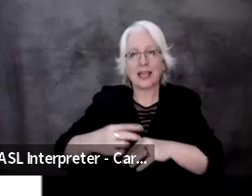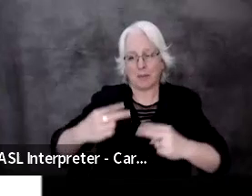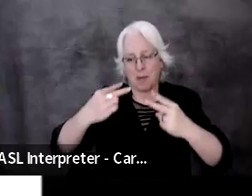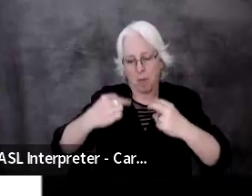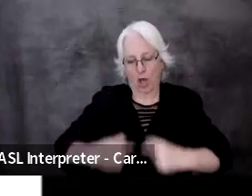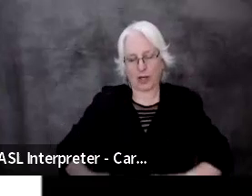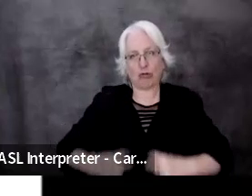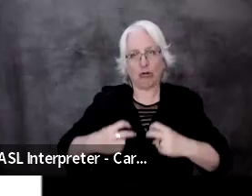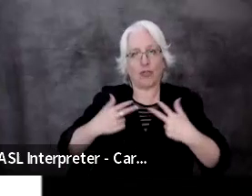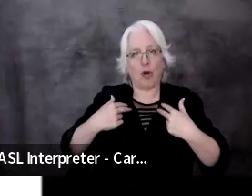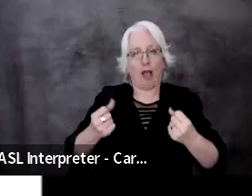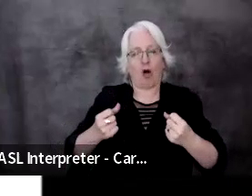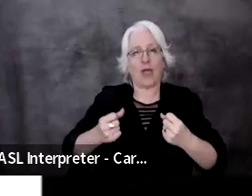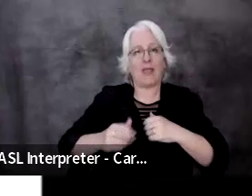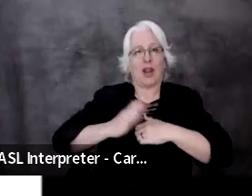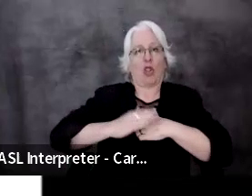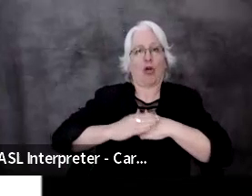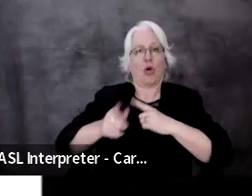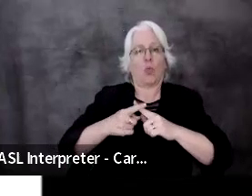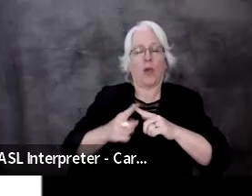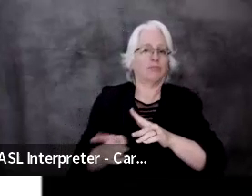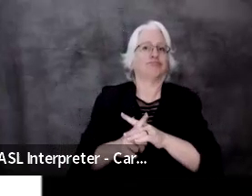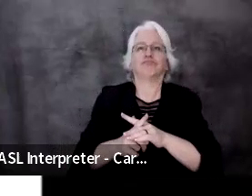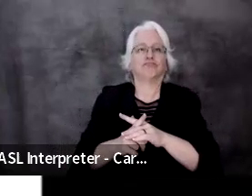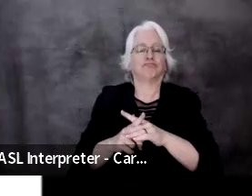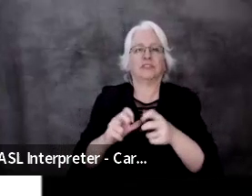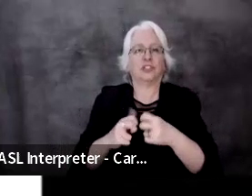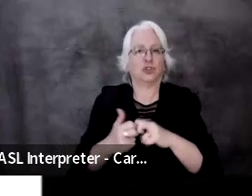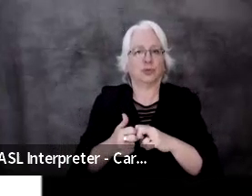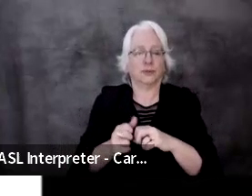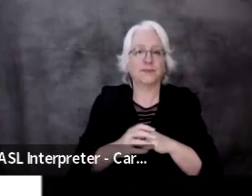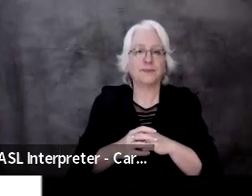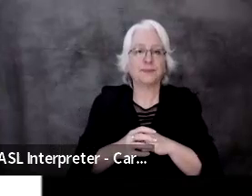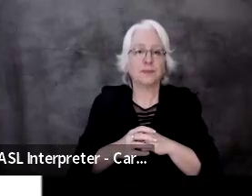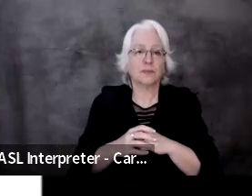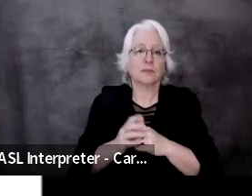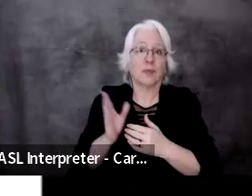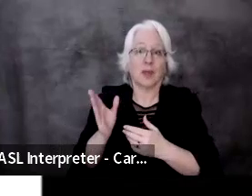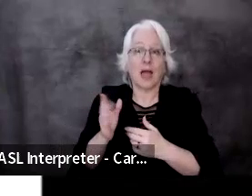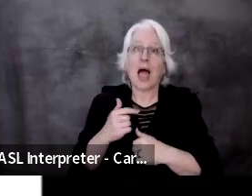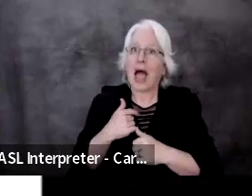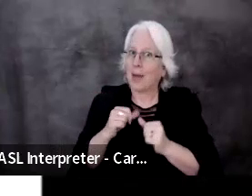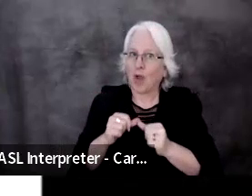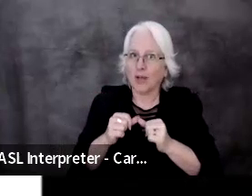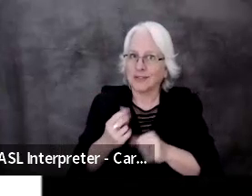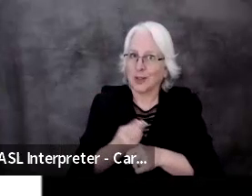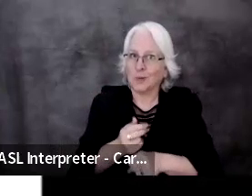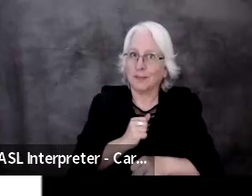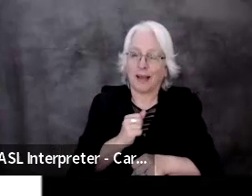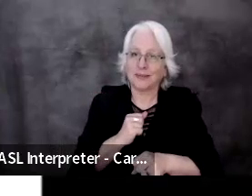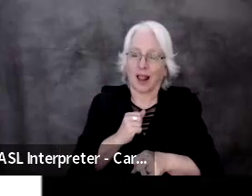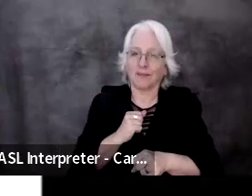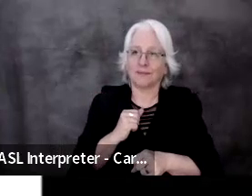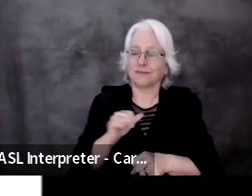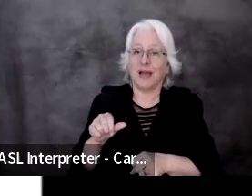alert them when potential health issues come up. Again, something I'm constantly using myself, and others